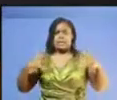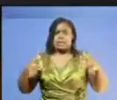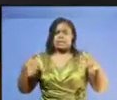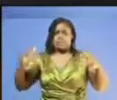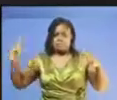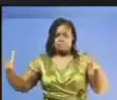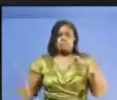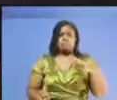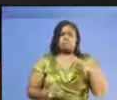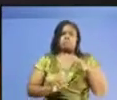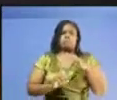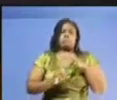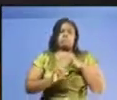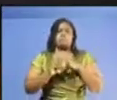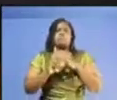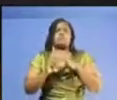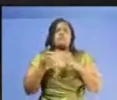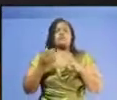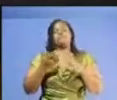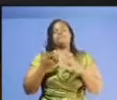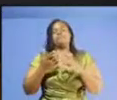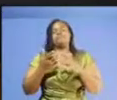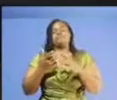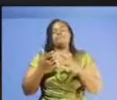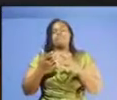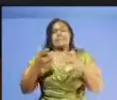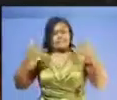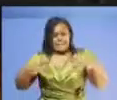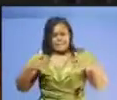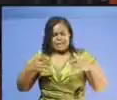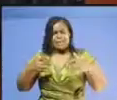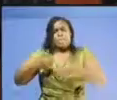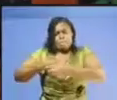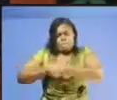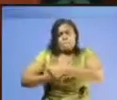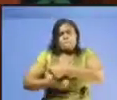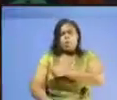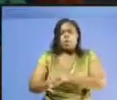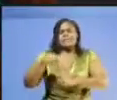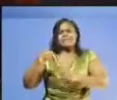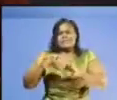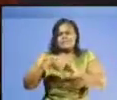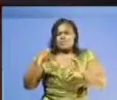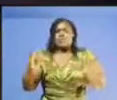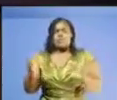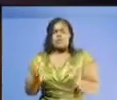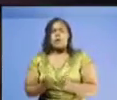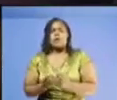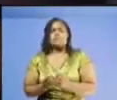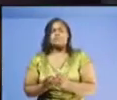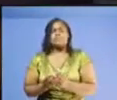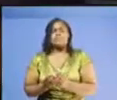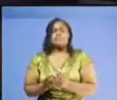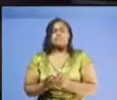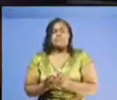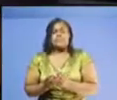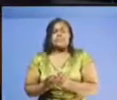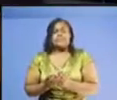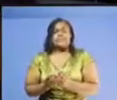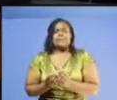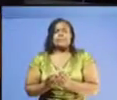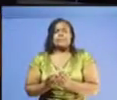I out of my mother's womb. I came into this life naked. I came